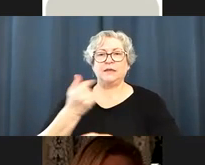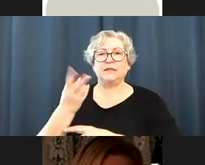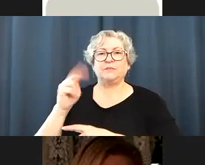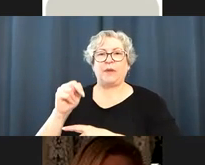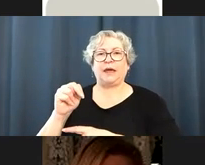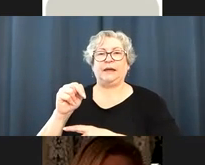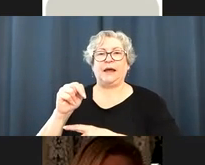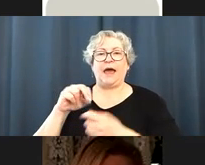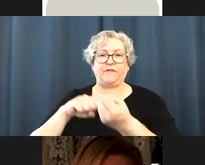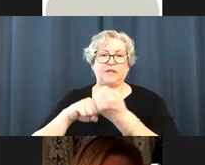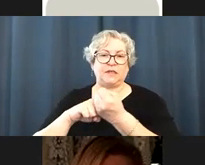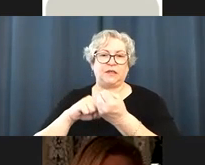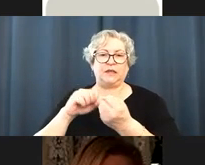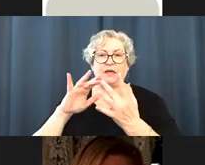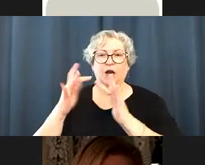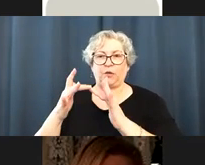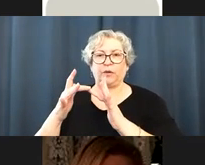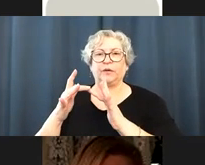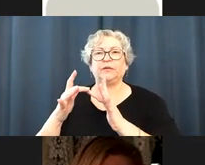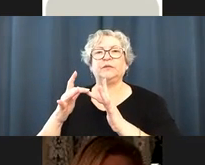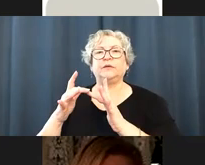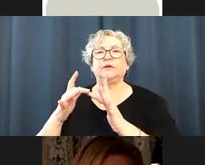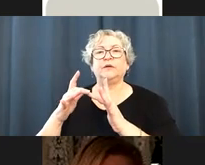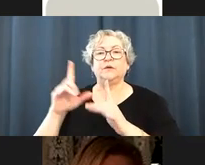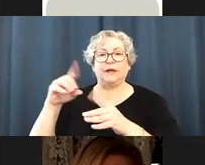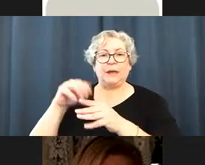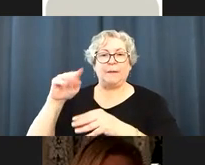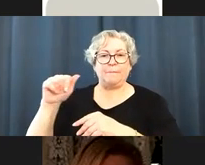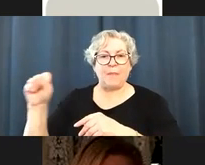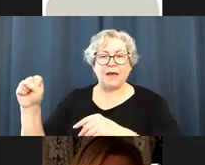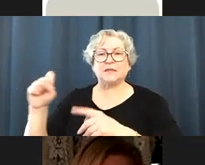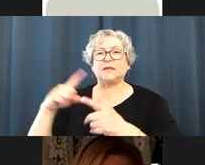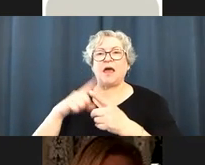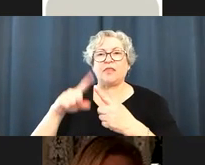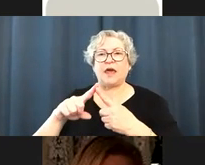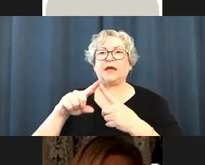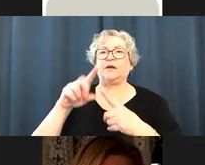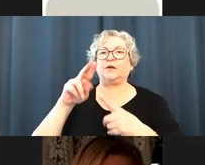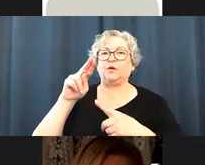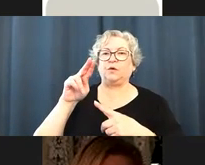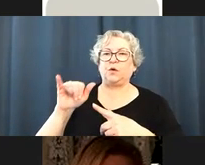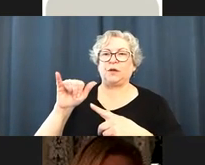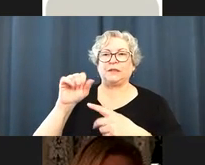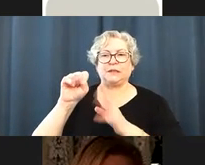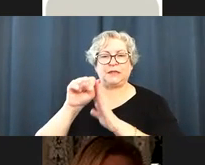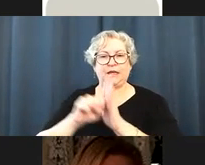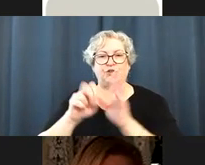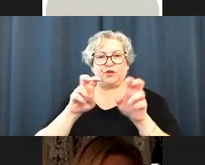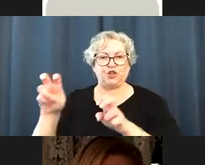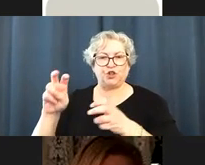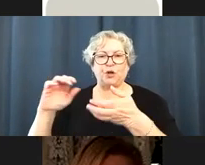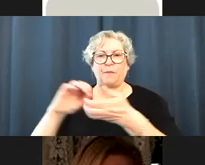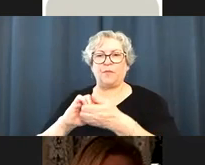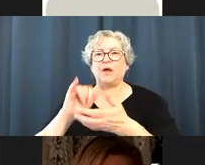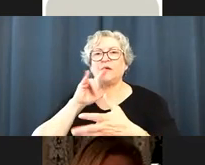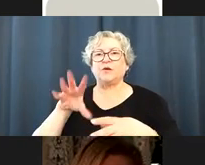Network, the Federation for Children with Special Needs in Massachusetts, and the New York State Transition Partners, which